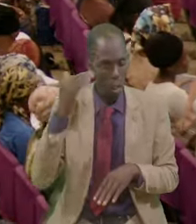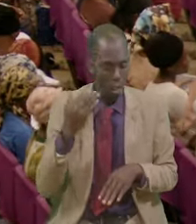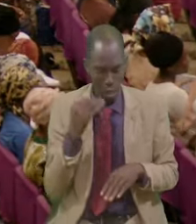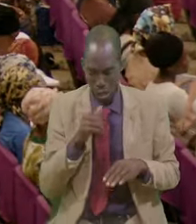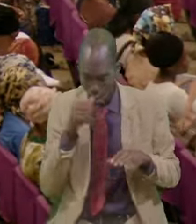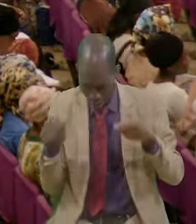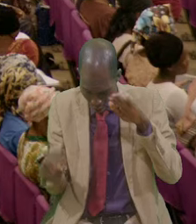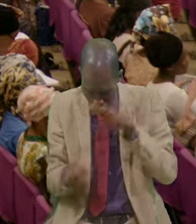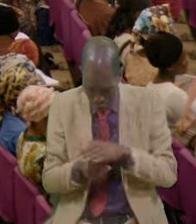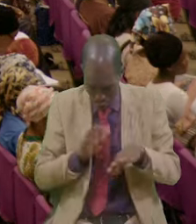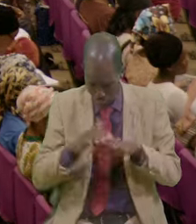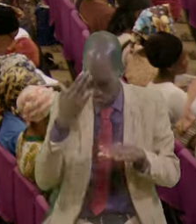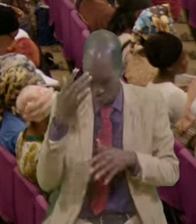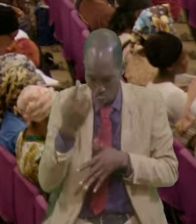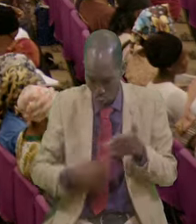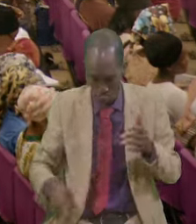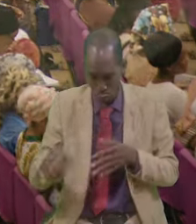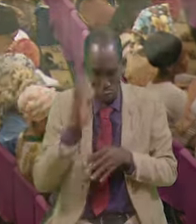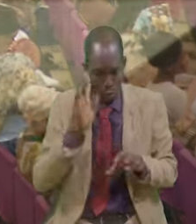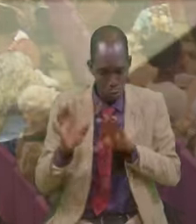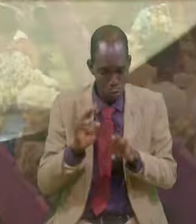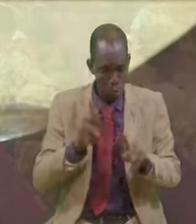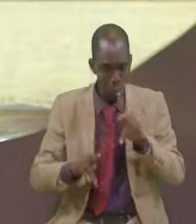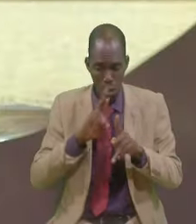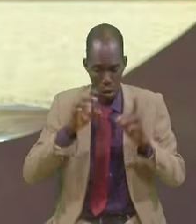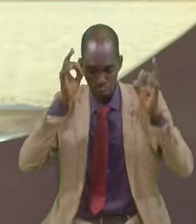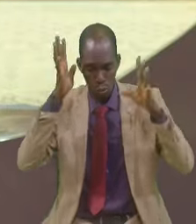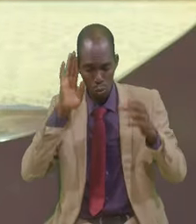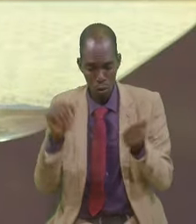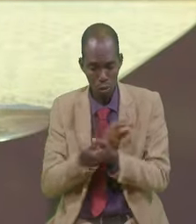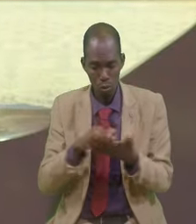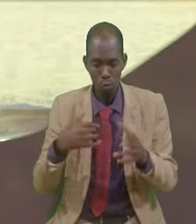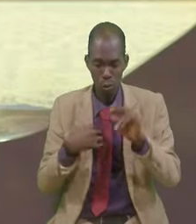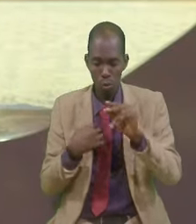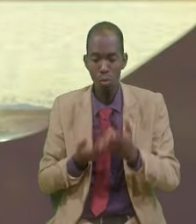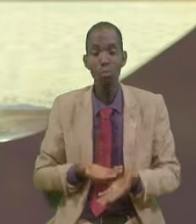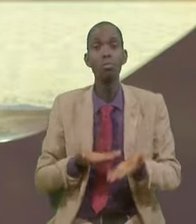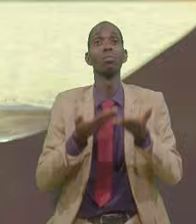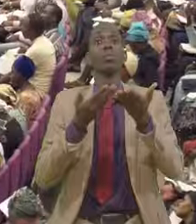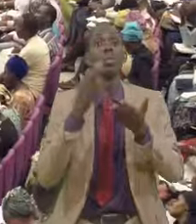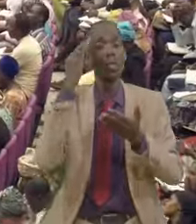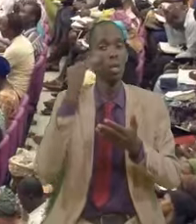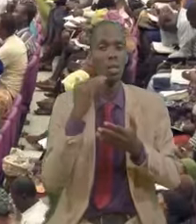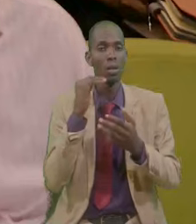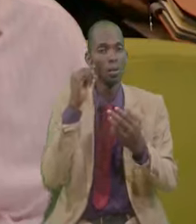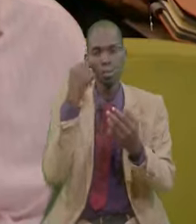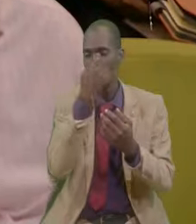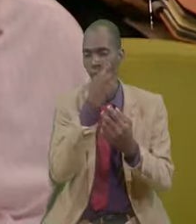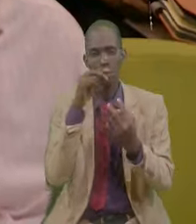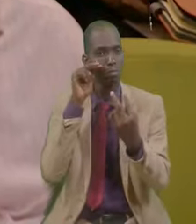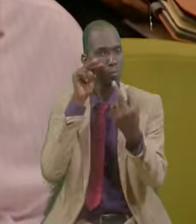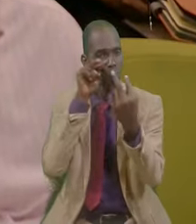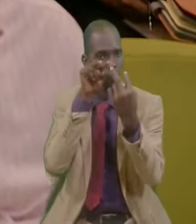do. These people are terrible. They're going to destroy me. Uh-uh. Rise up. Look at them eyeball